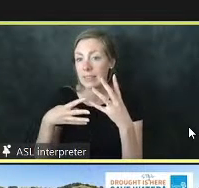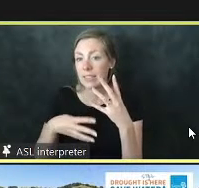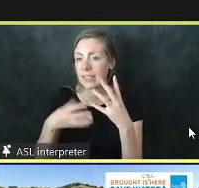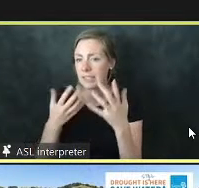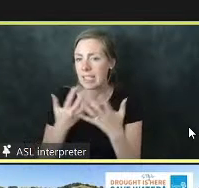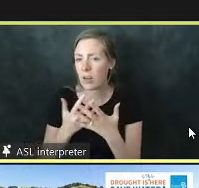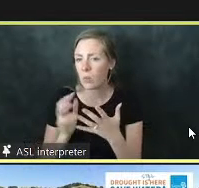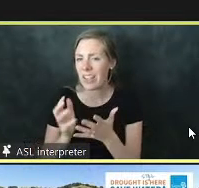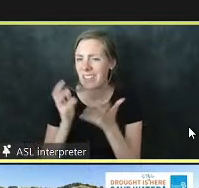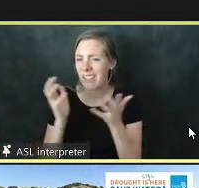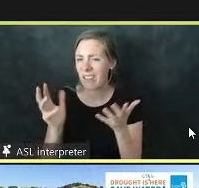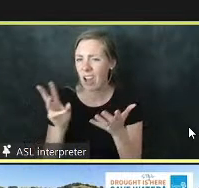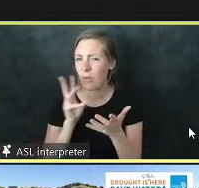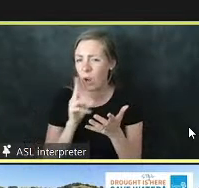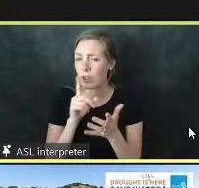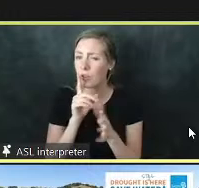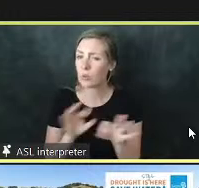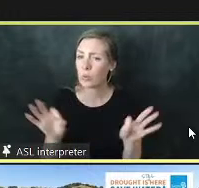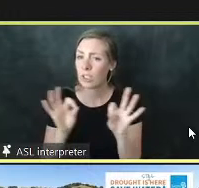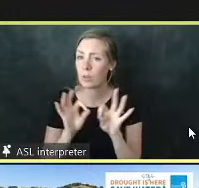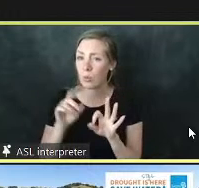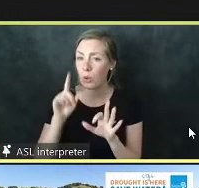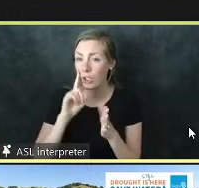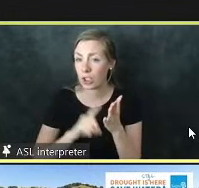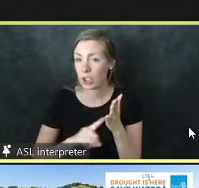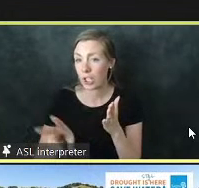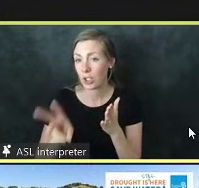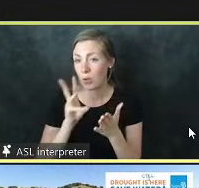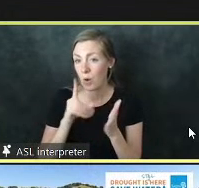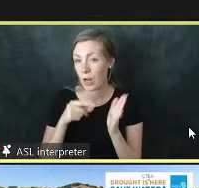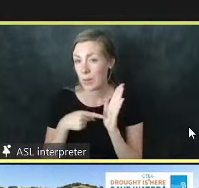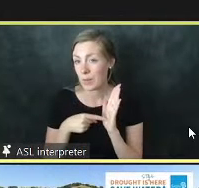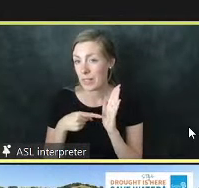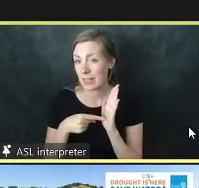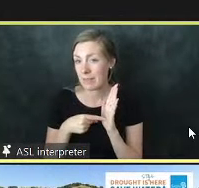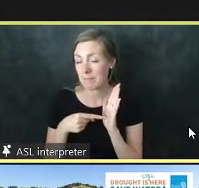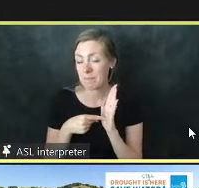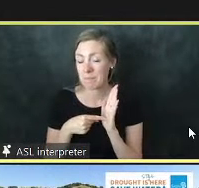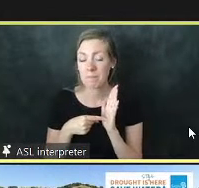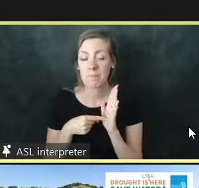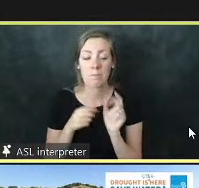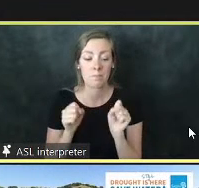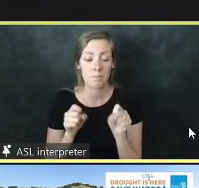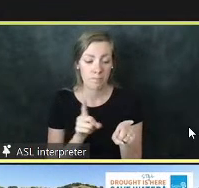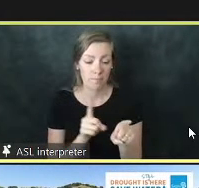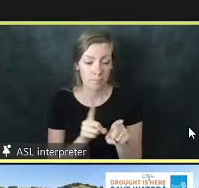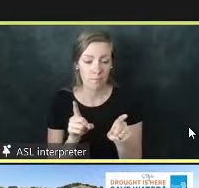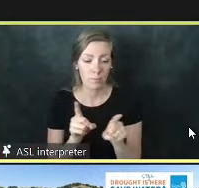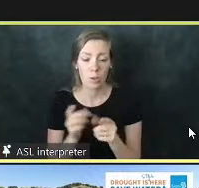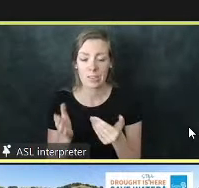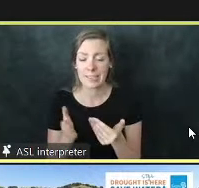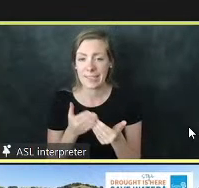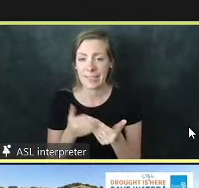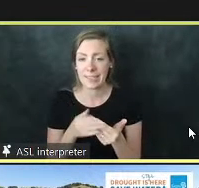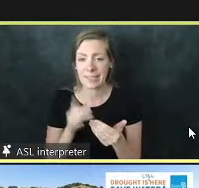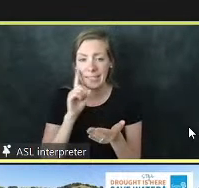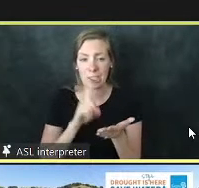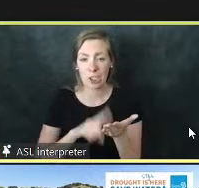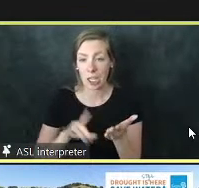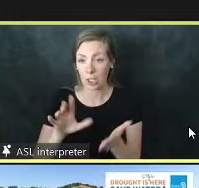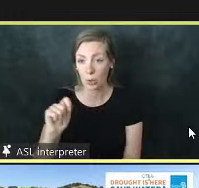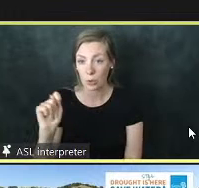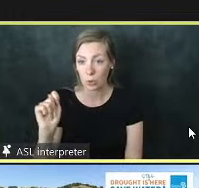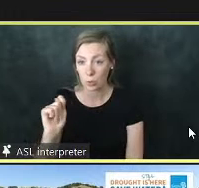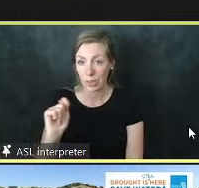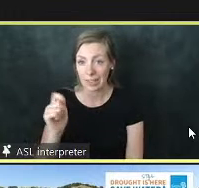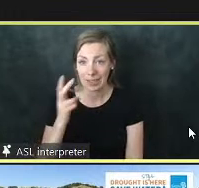water. So it's pueden a really veces important to check your bastante water agua. bill. Entonces es You muy can importante also su, easily check your su, toilets to see su, if they